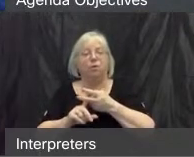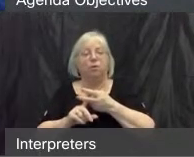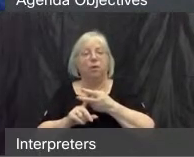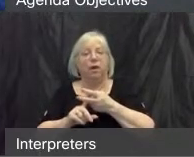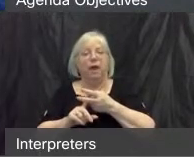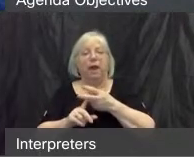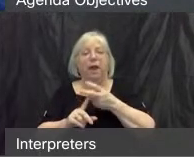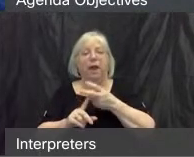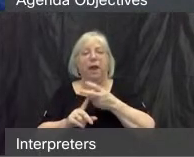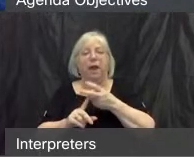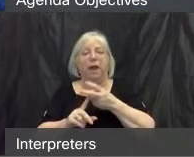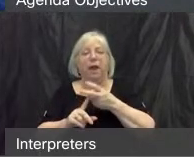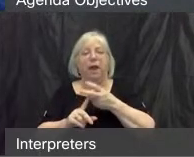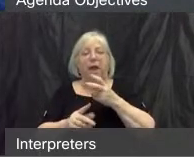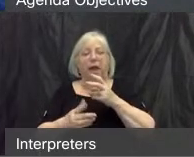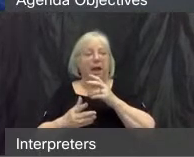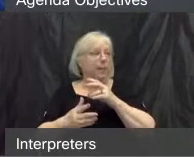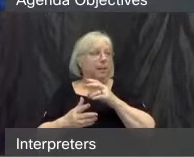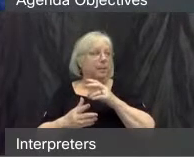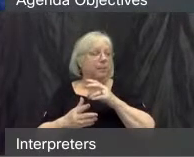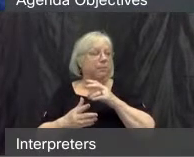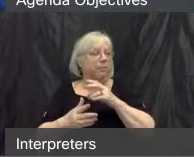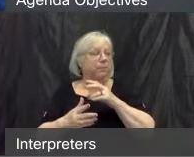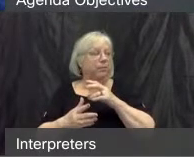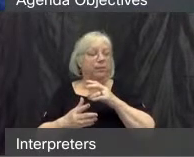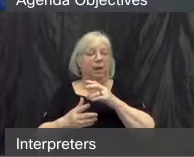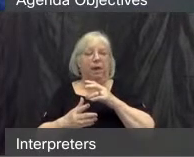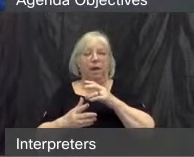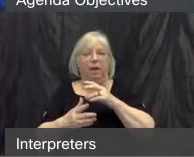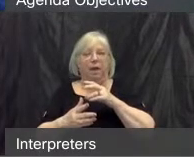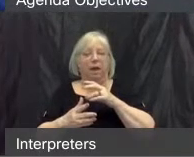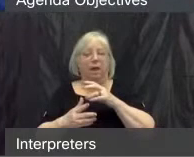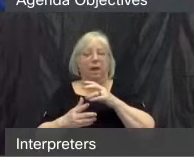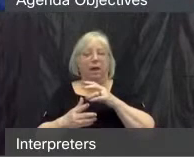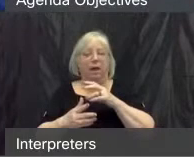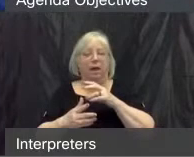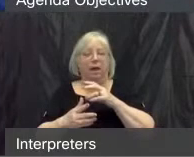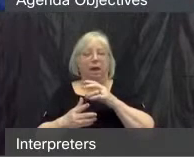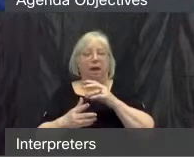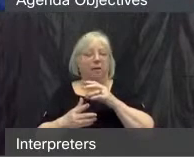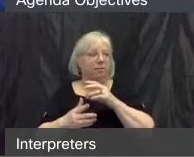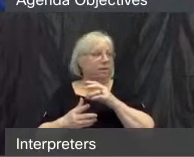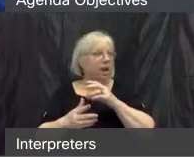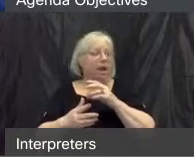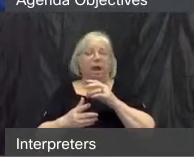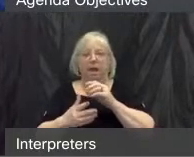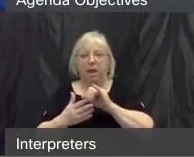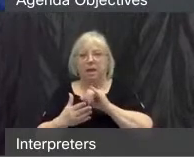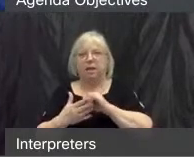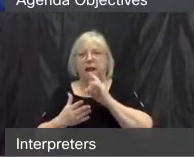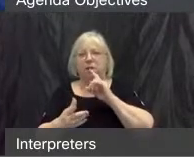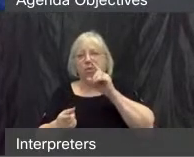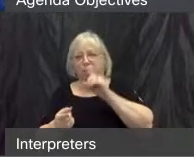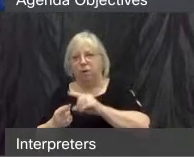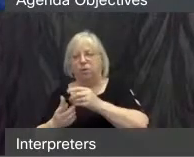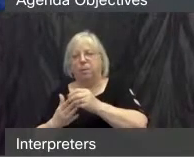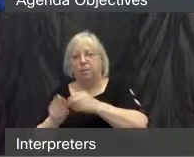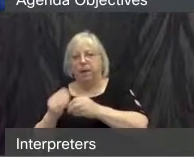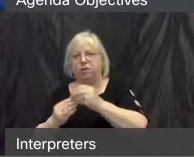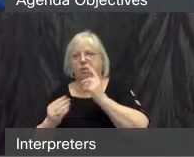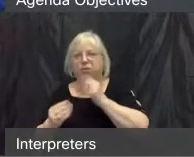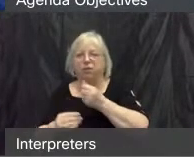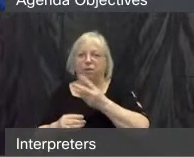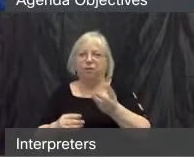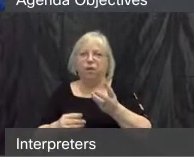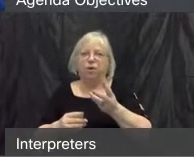budget reductions we had it ceased for a few classes, but as the board is aware that